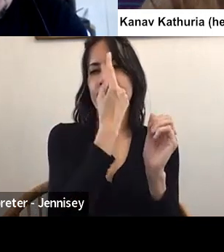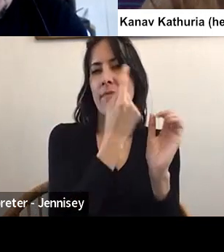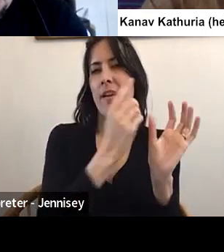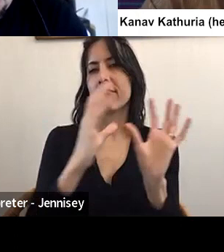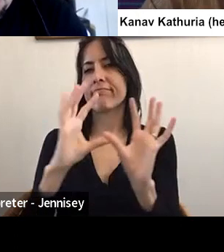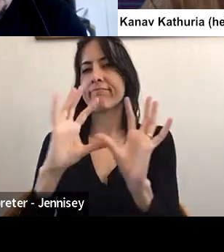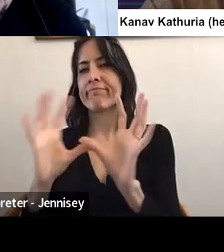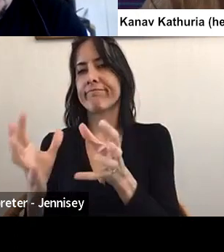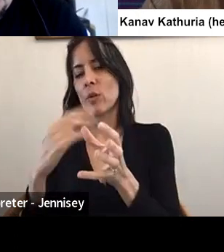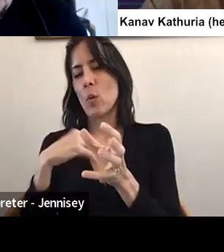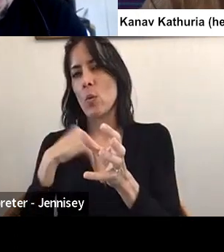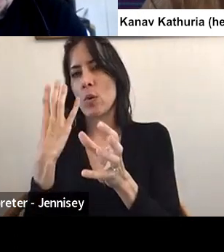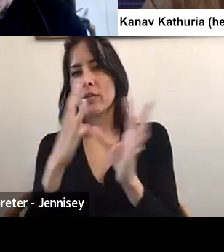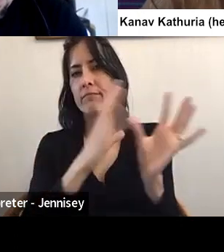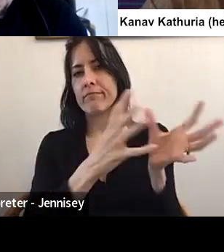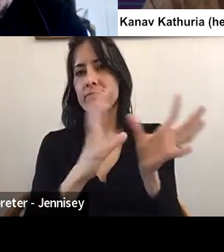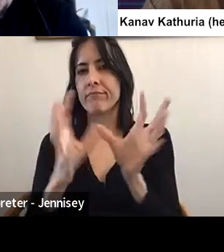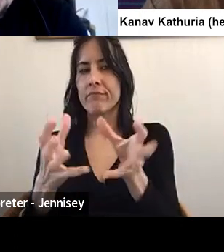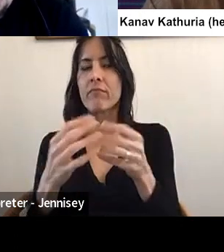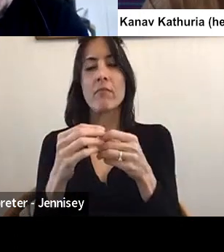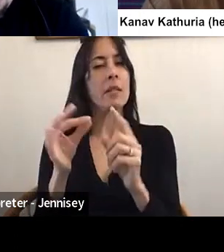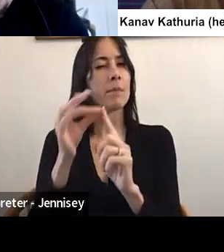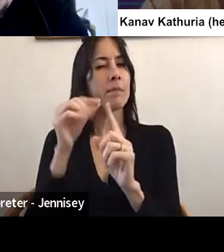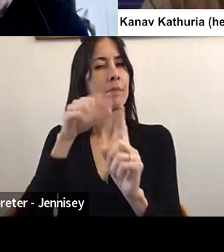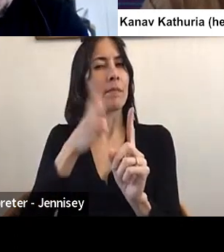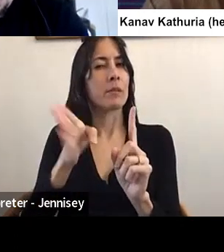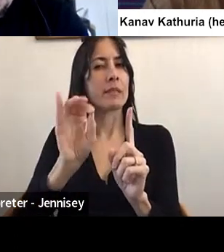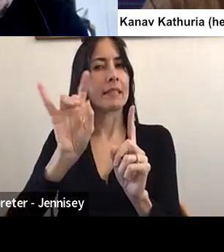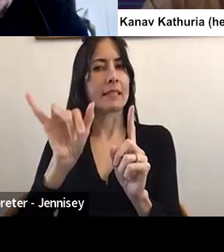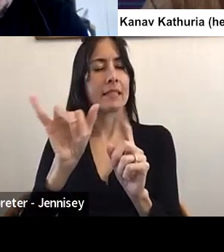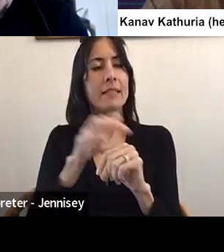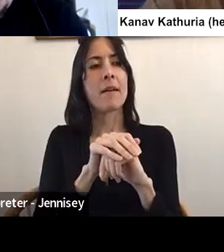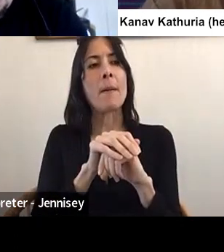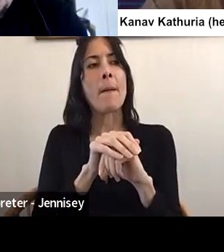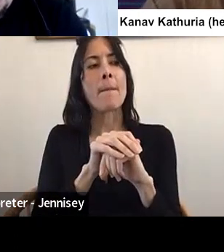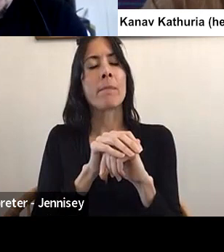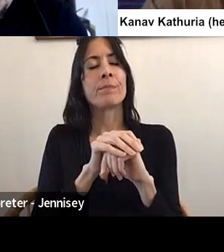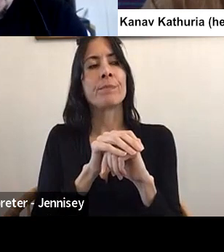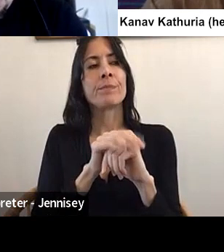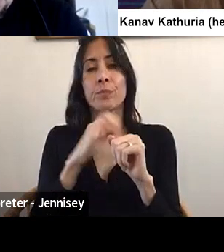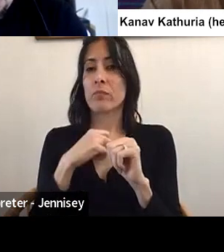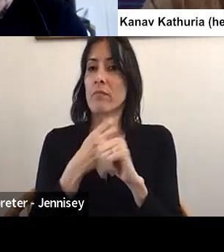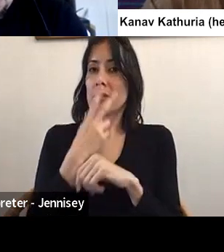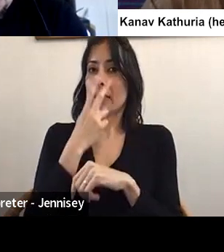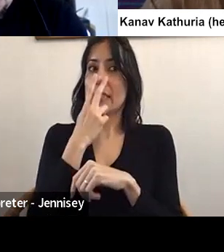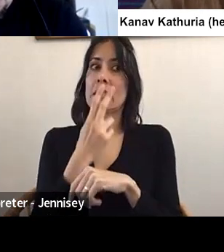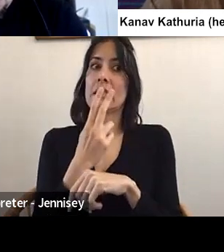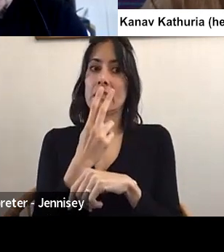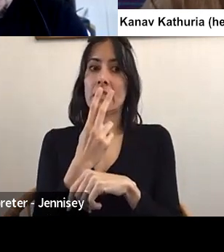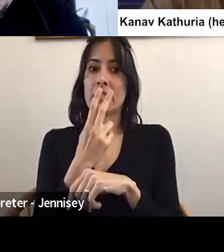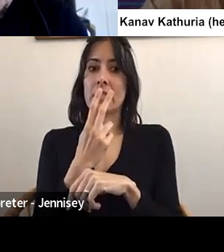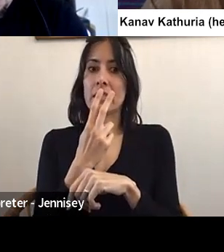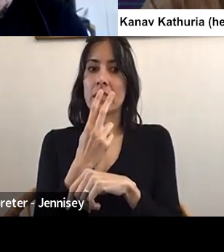right, instead, we can't look at these two phenomena as unrelated, right? We have to see them as two